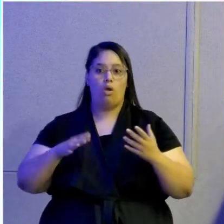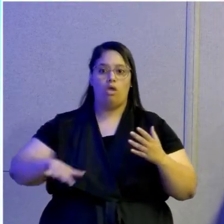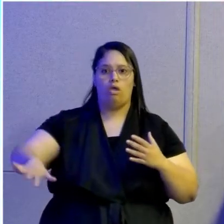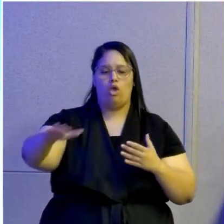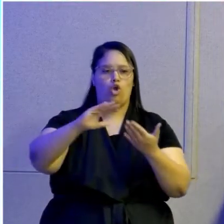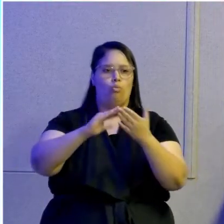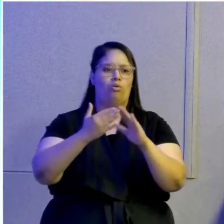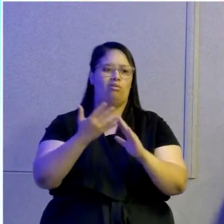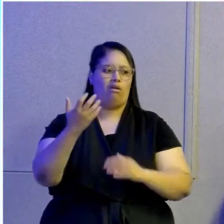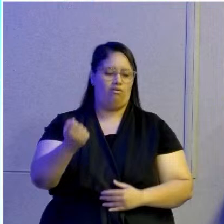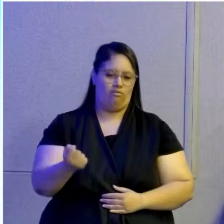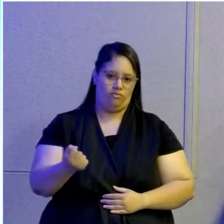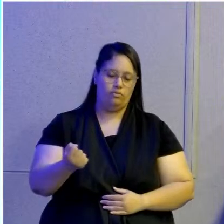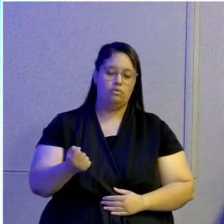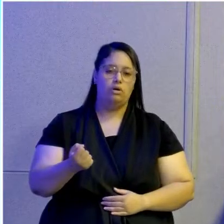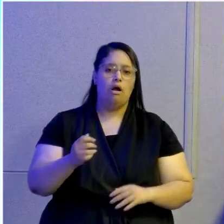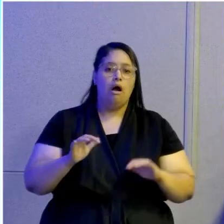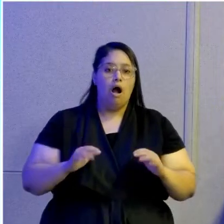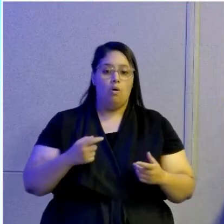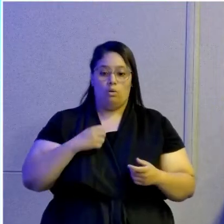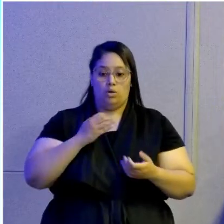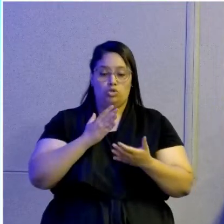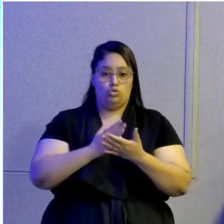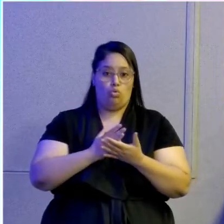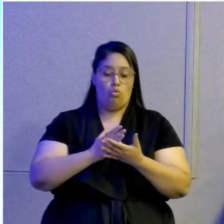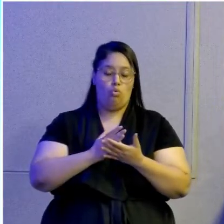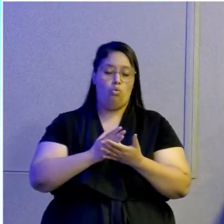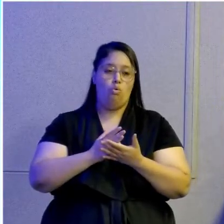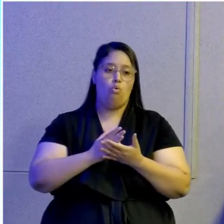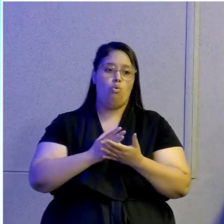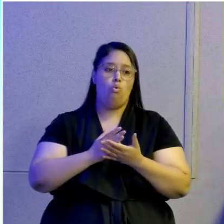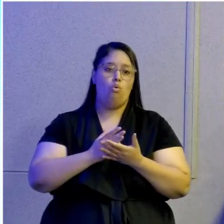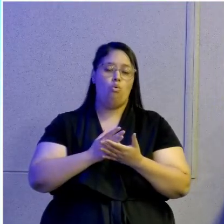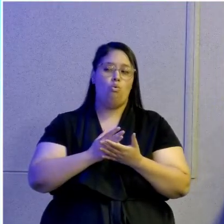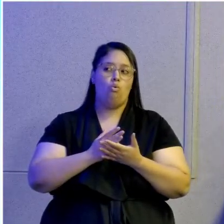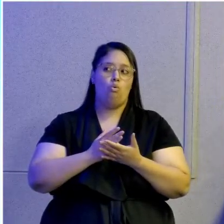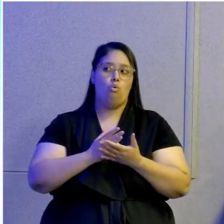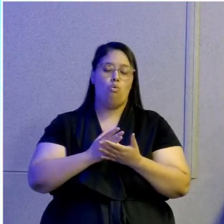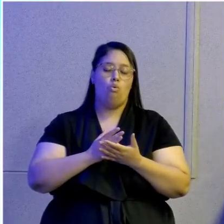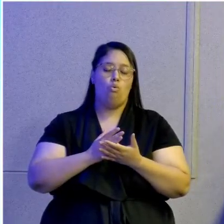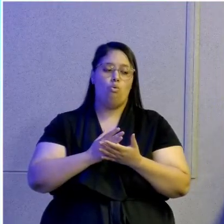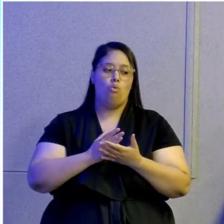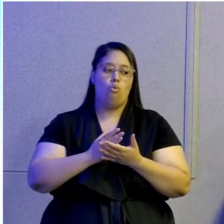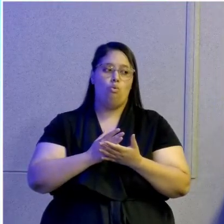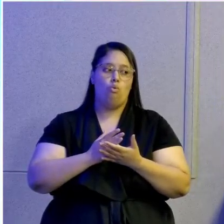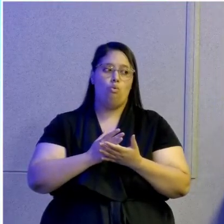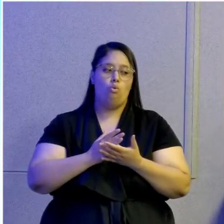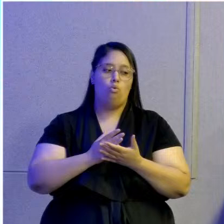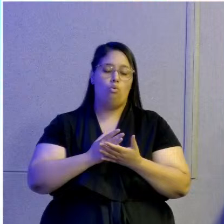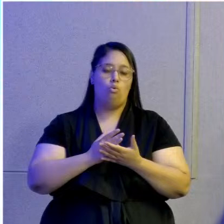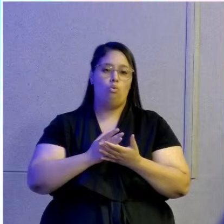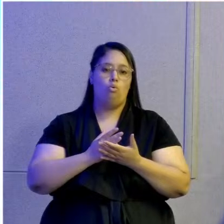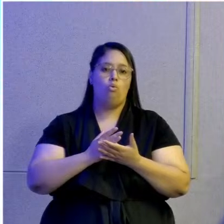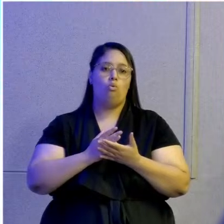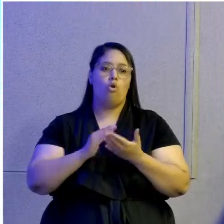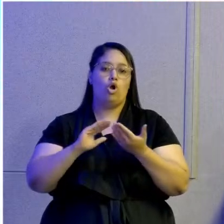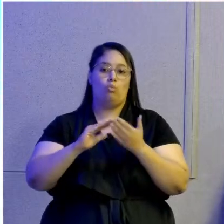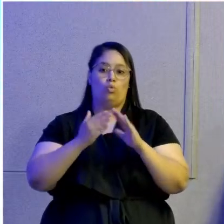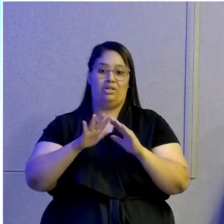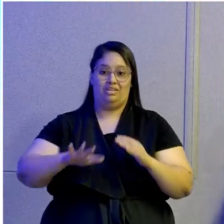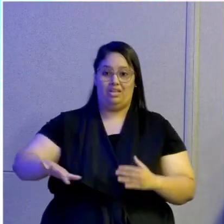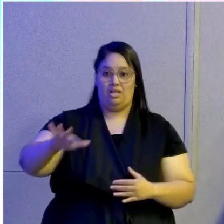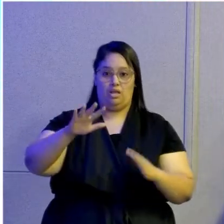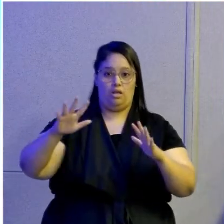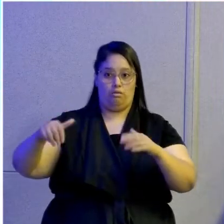How do we make sure that the puzzles, we put together the puzzles that our communities are